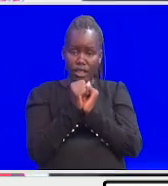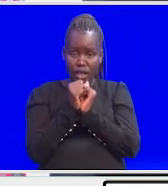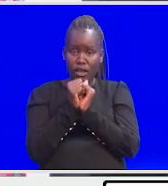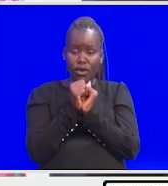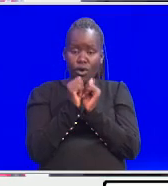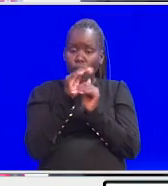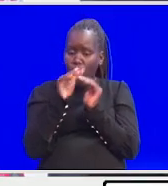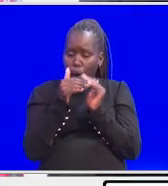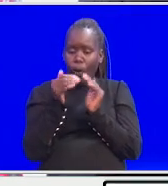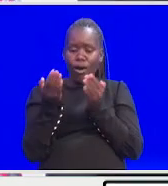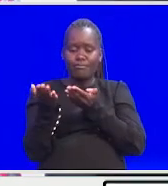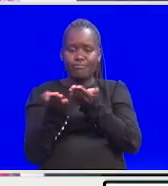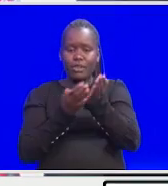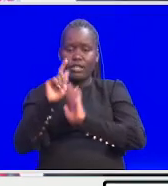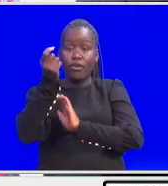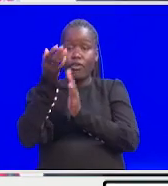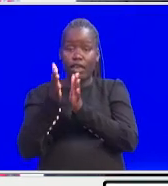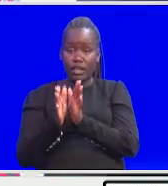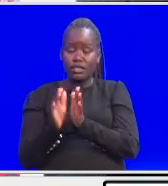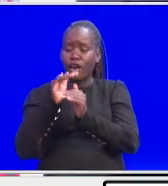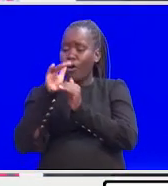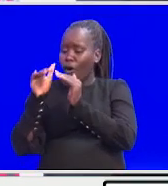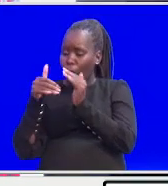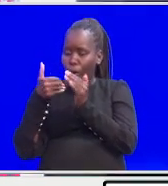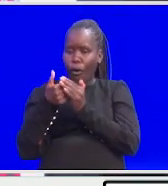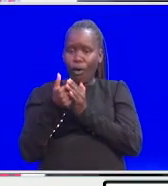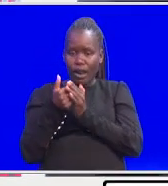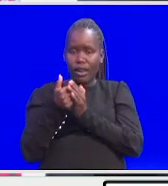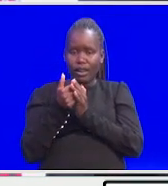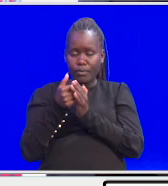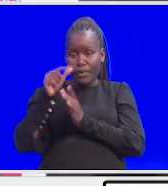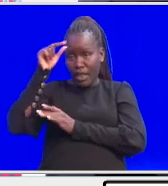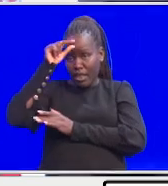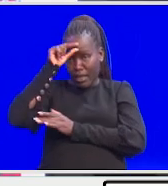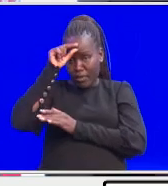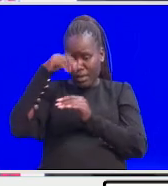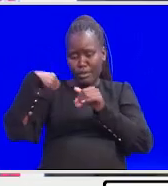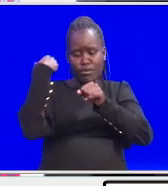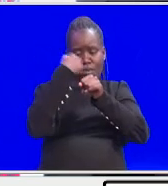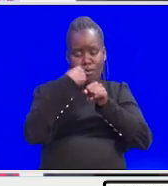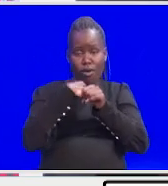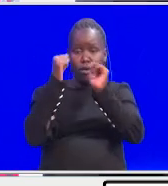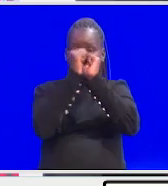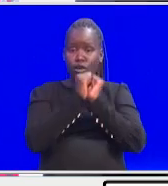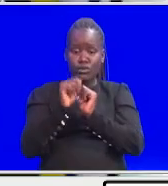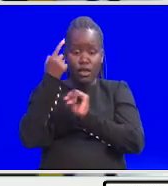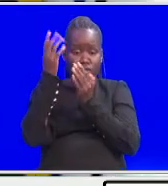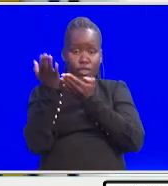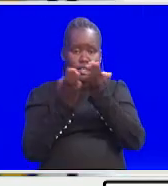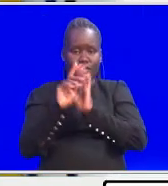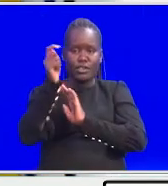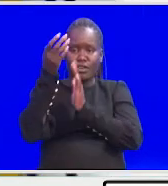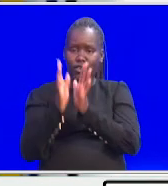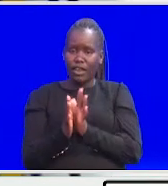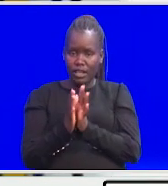serve Kenyans. All the arms of government function together for the service of Kenyans.